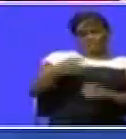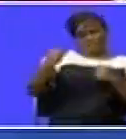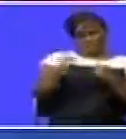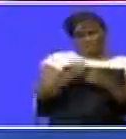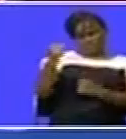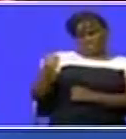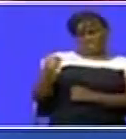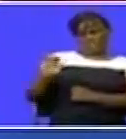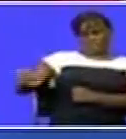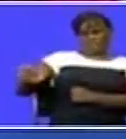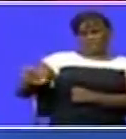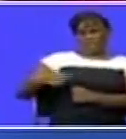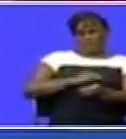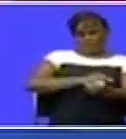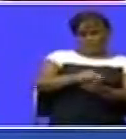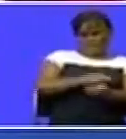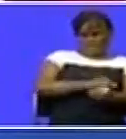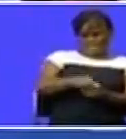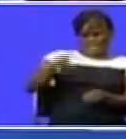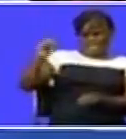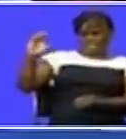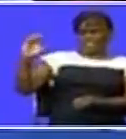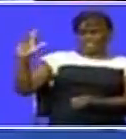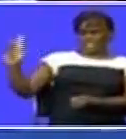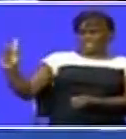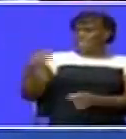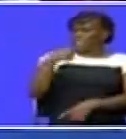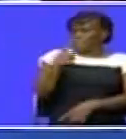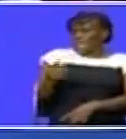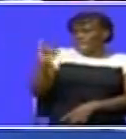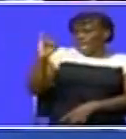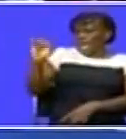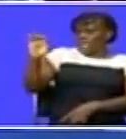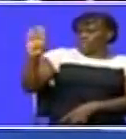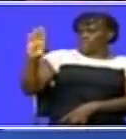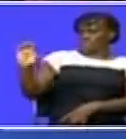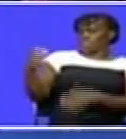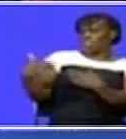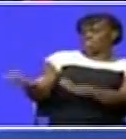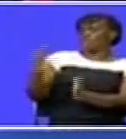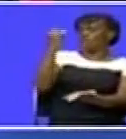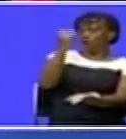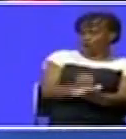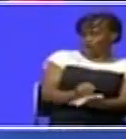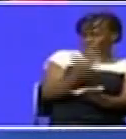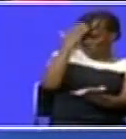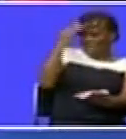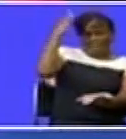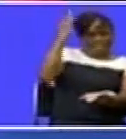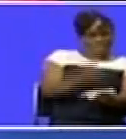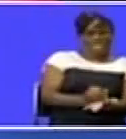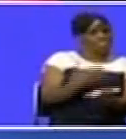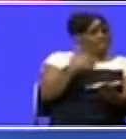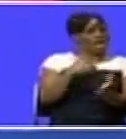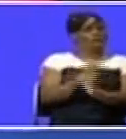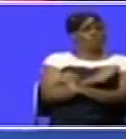On Friday, the Umbrella Board of Churches, NCCK, demanded that IEBC commissioners should leave office because they had lost credibility to